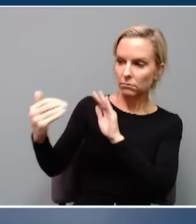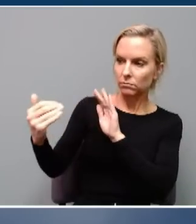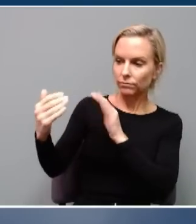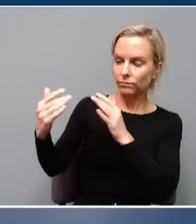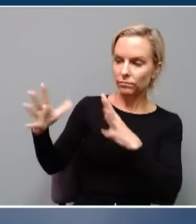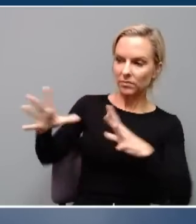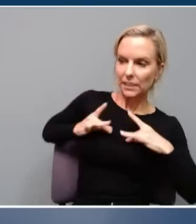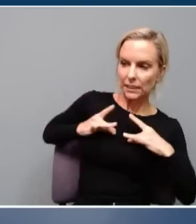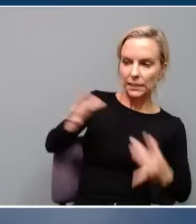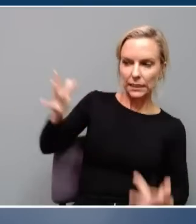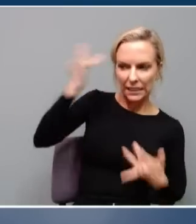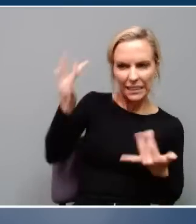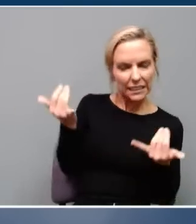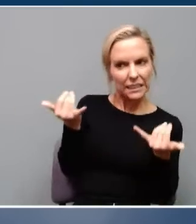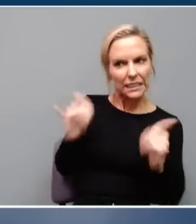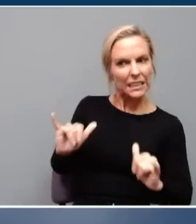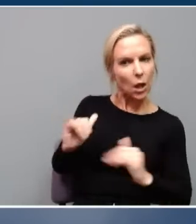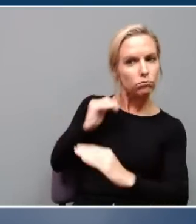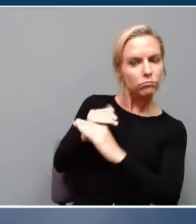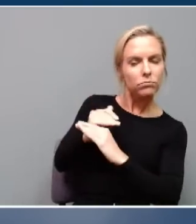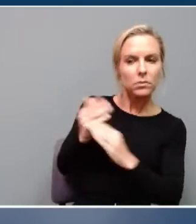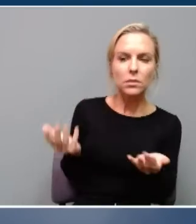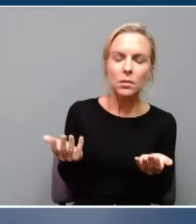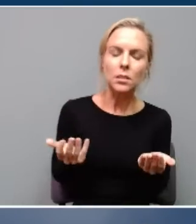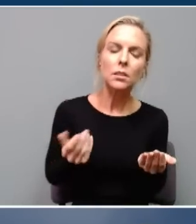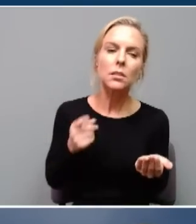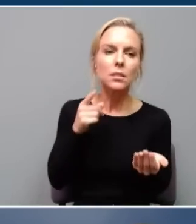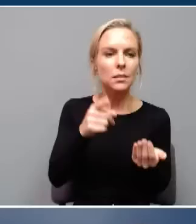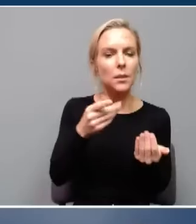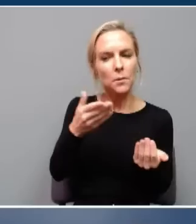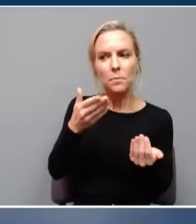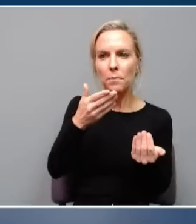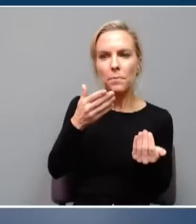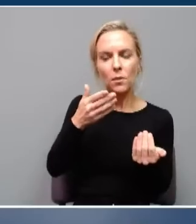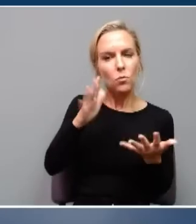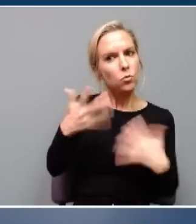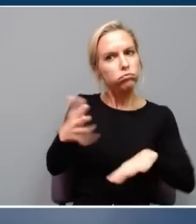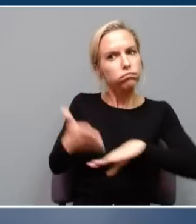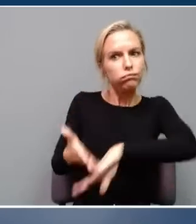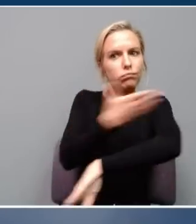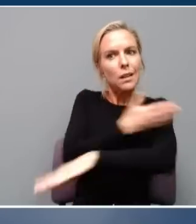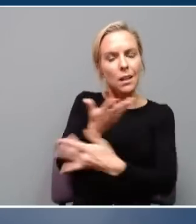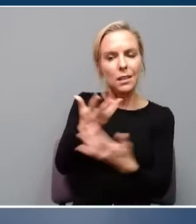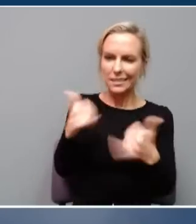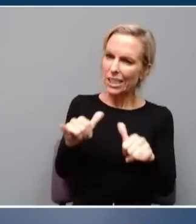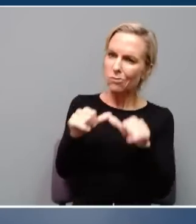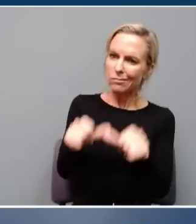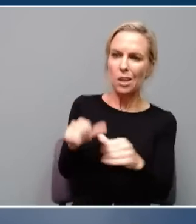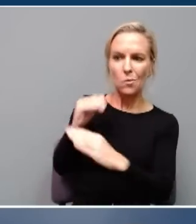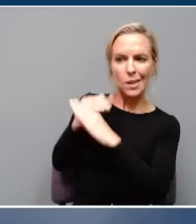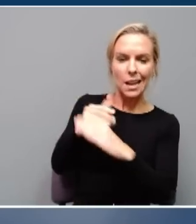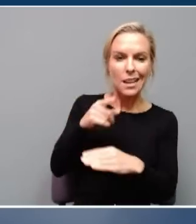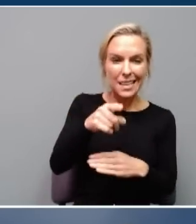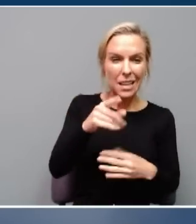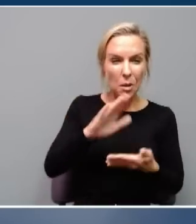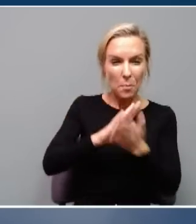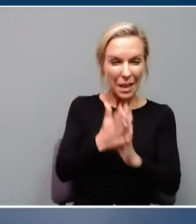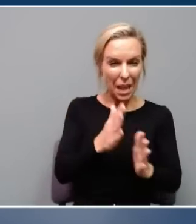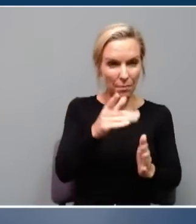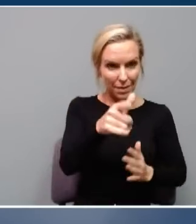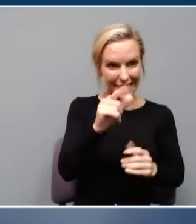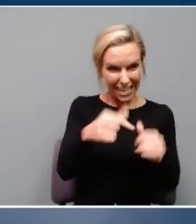So it provides you that much better protection. This is getting COVID. And then remember the 92 to